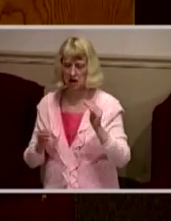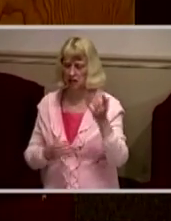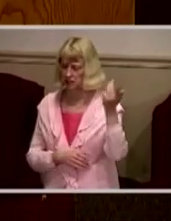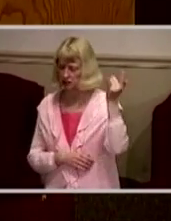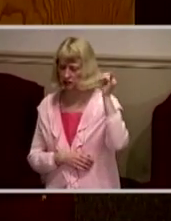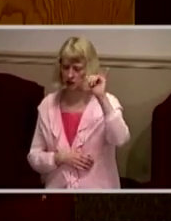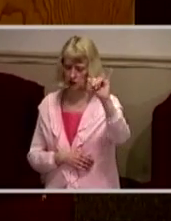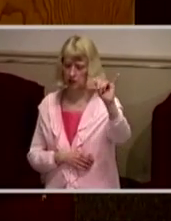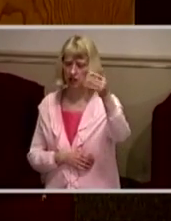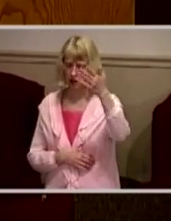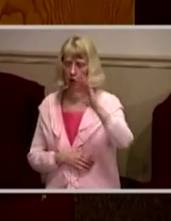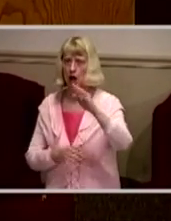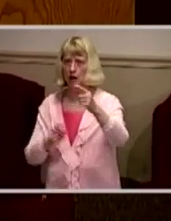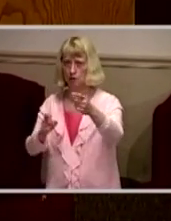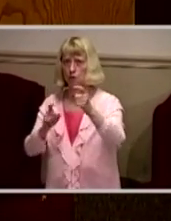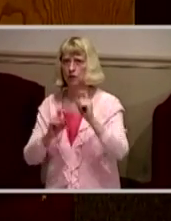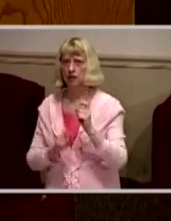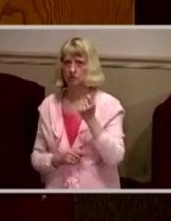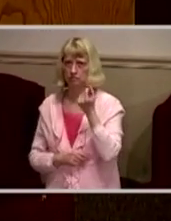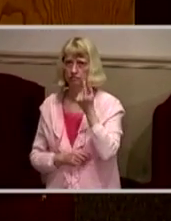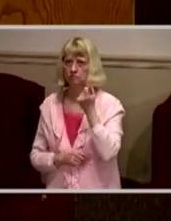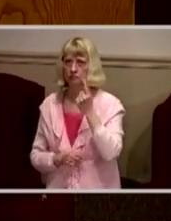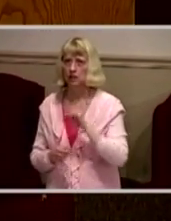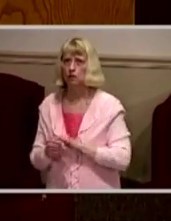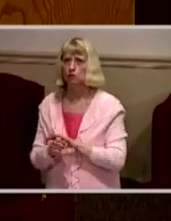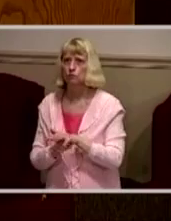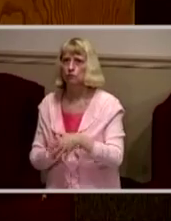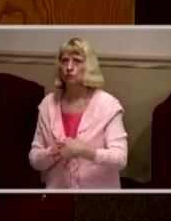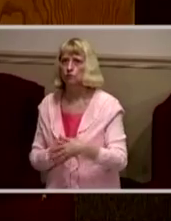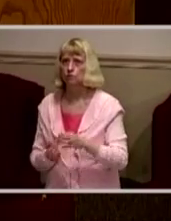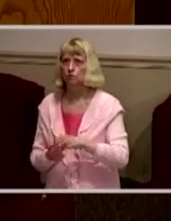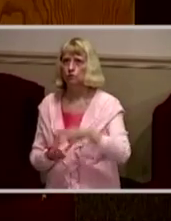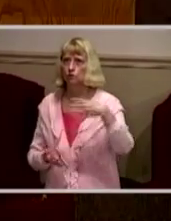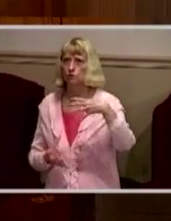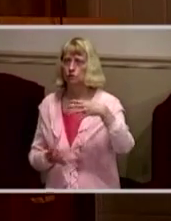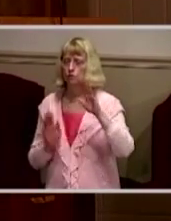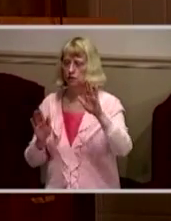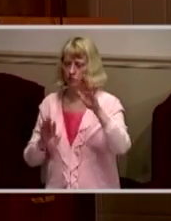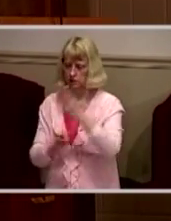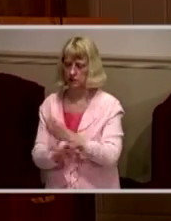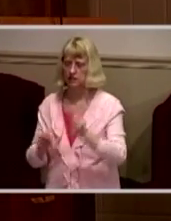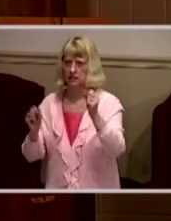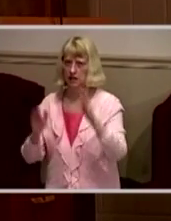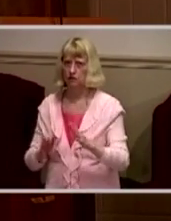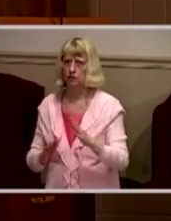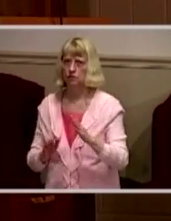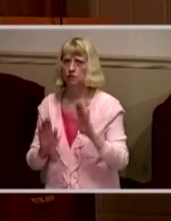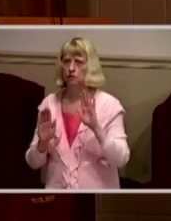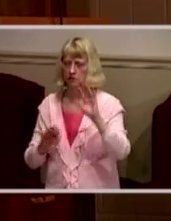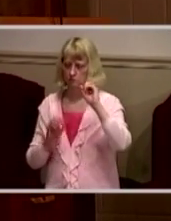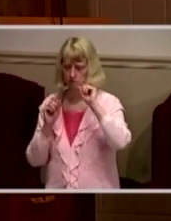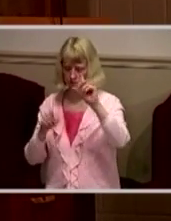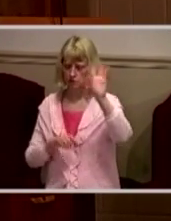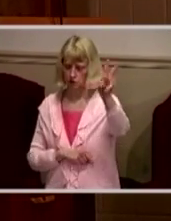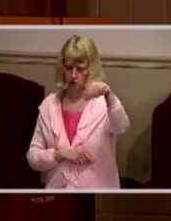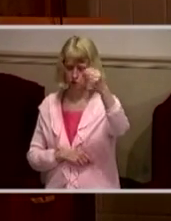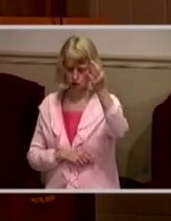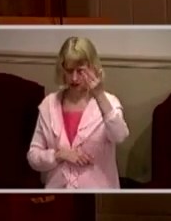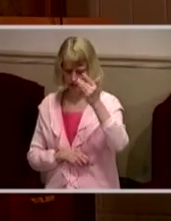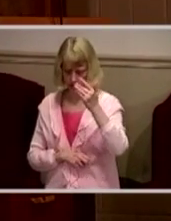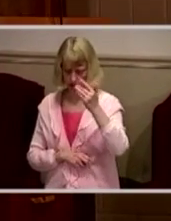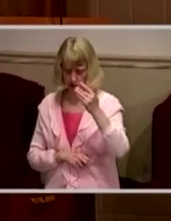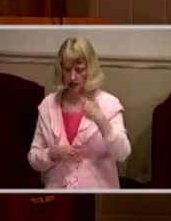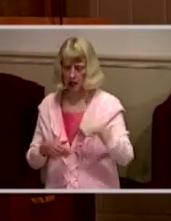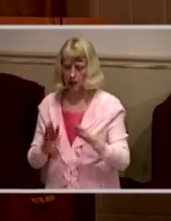that God's going to give us on the riches of his grace. What a Savior. What grace. What grace. So